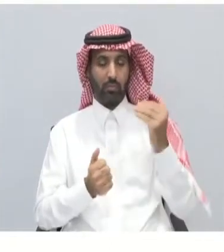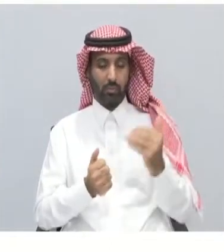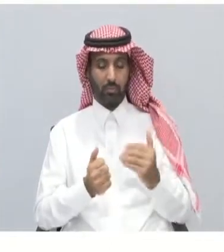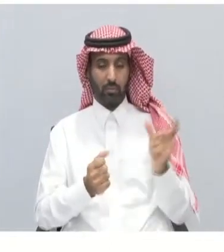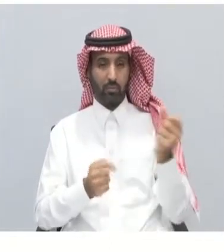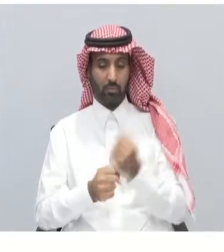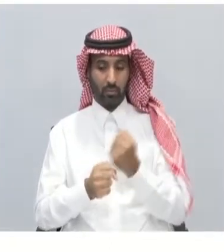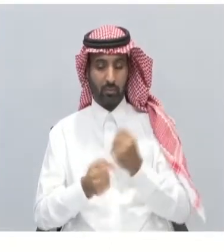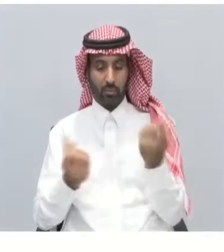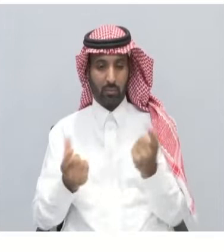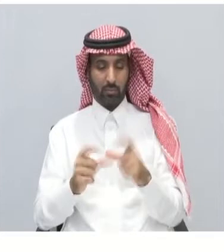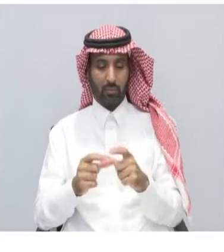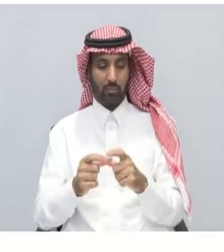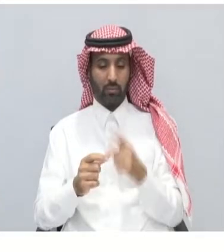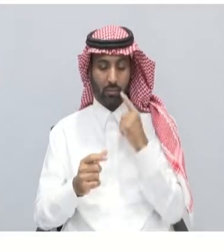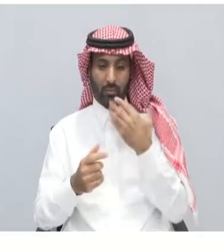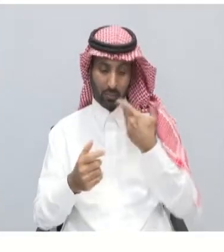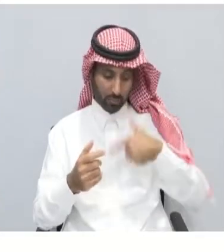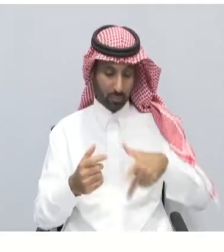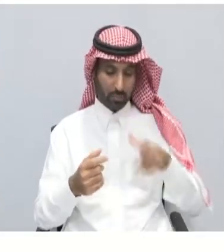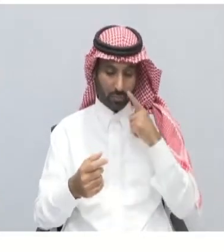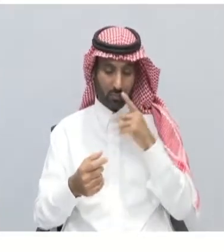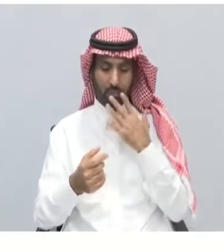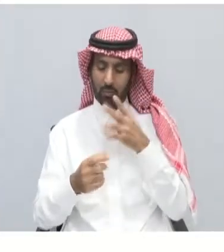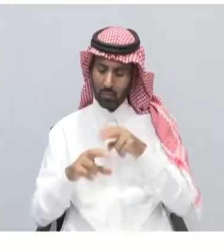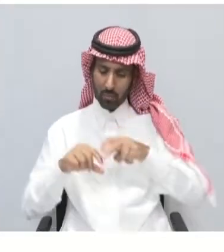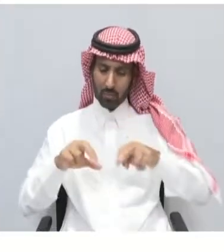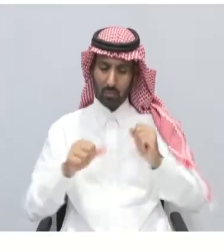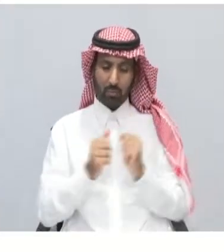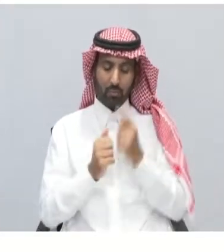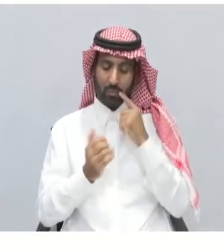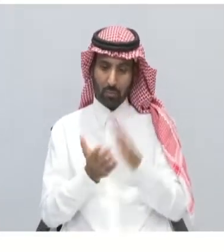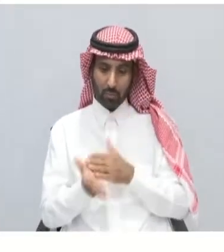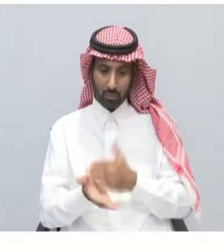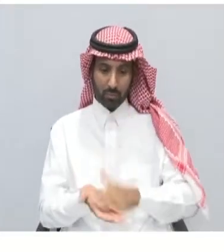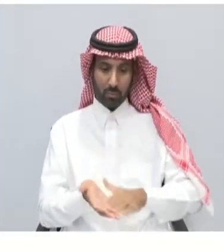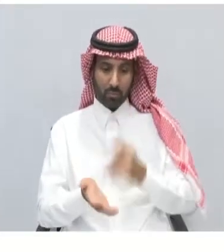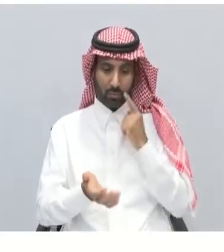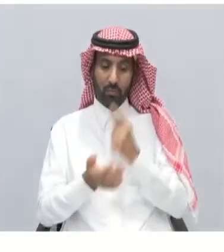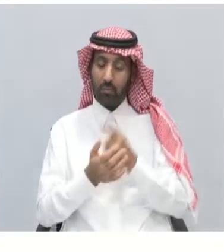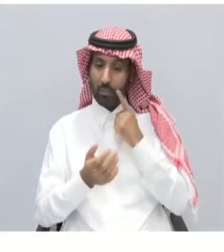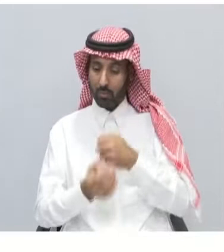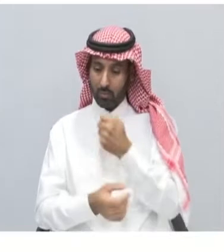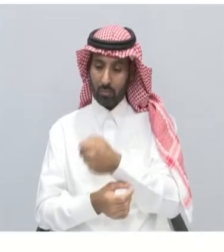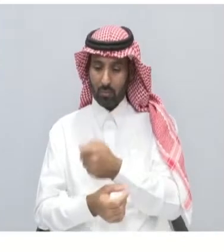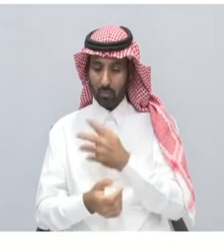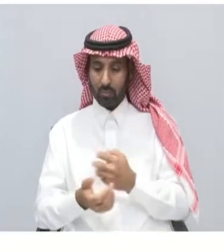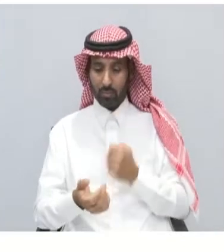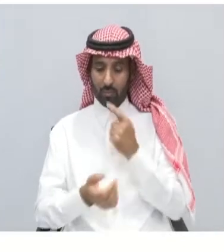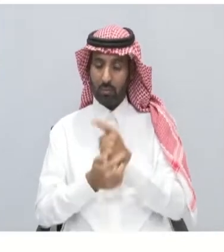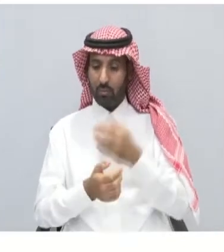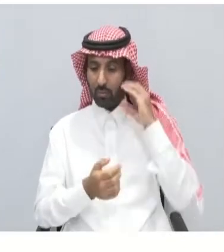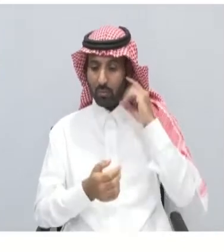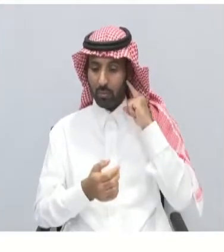two-word verbs. Let out, find out, clean up, give back, call